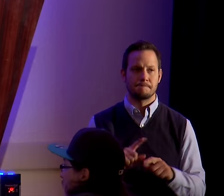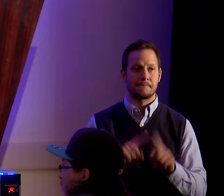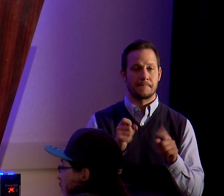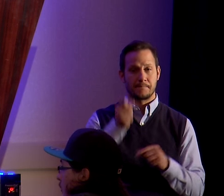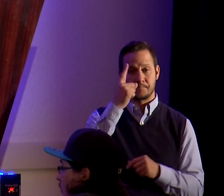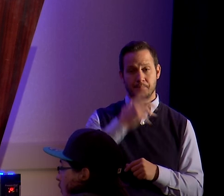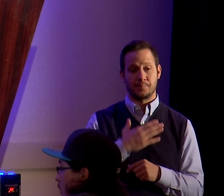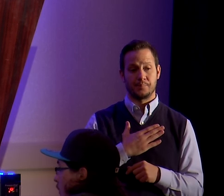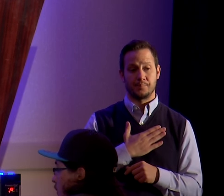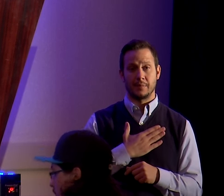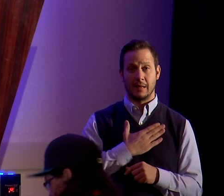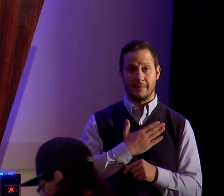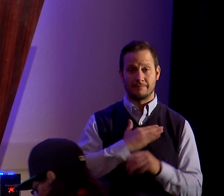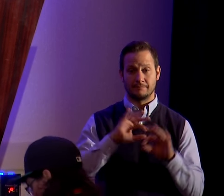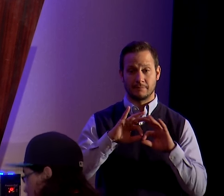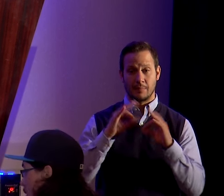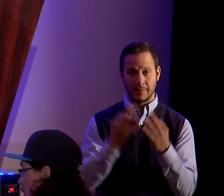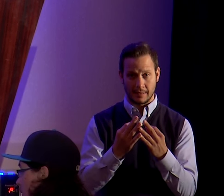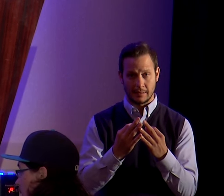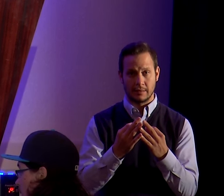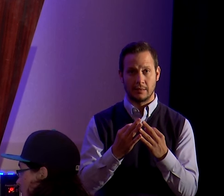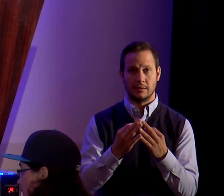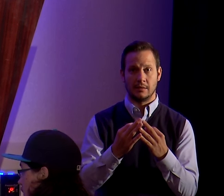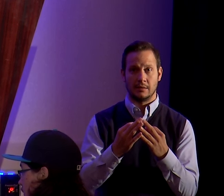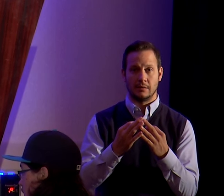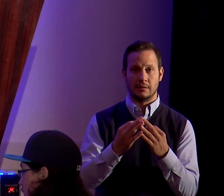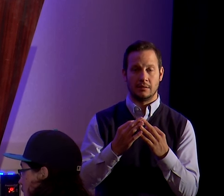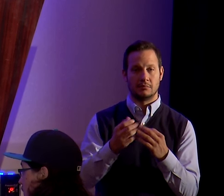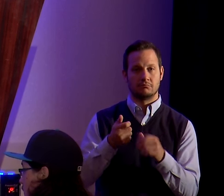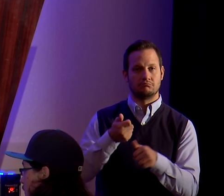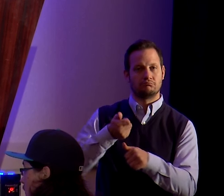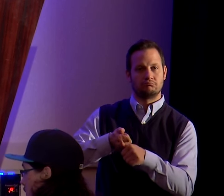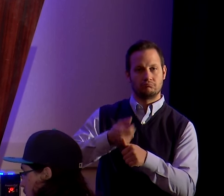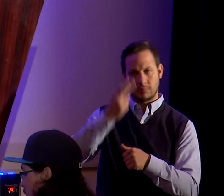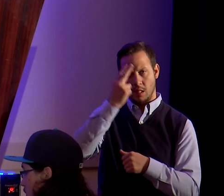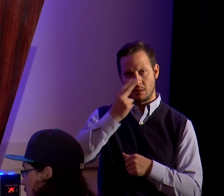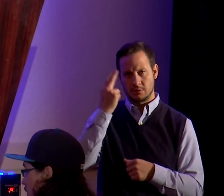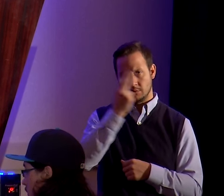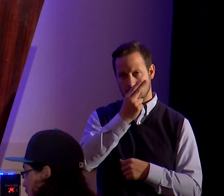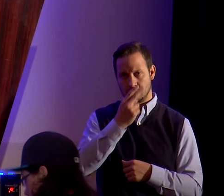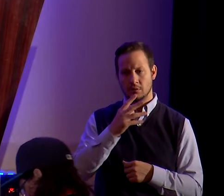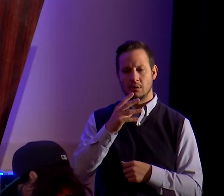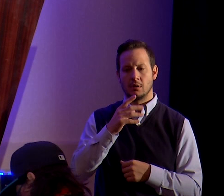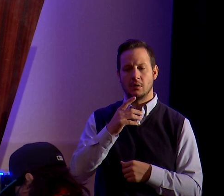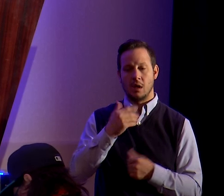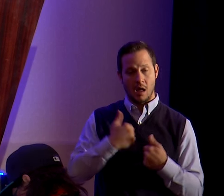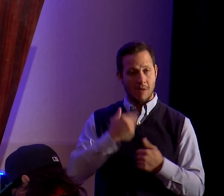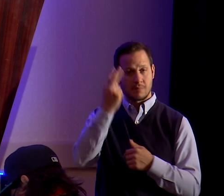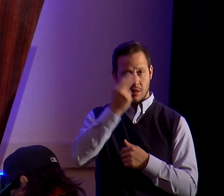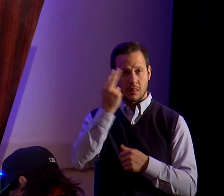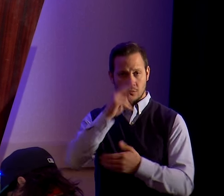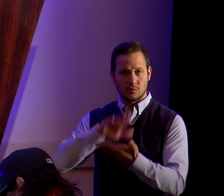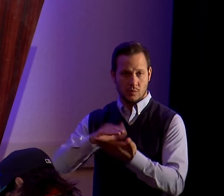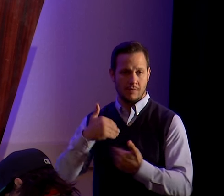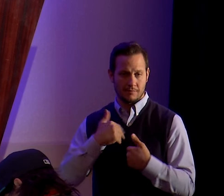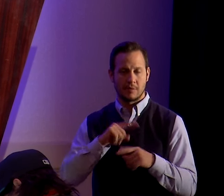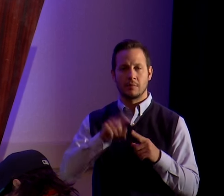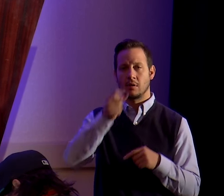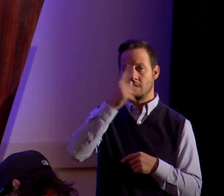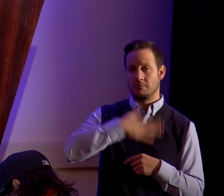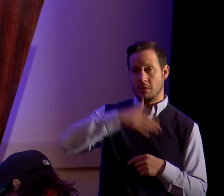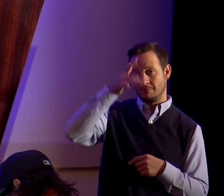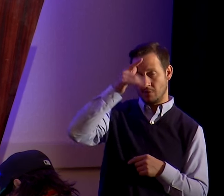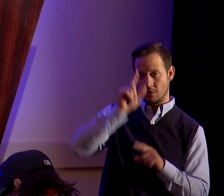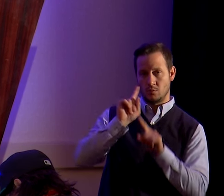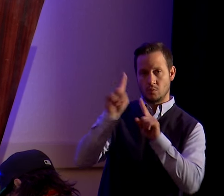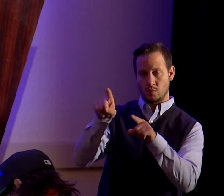family was Catholic. Now, and there was Catholic school. Now, my father went to a Catholic school